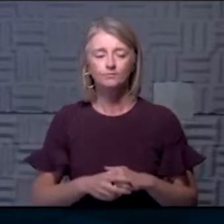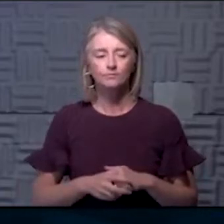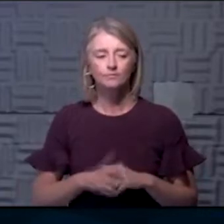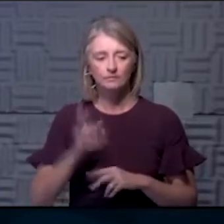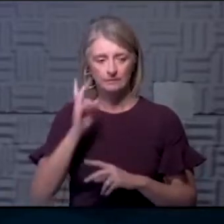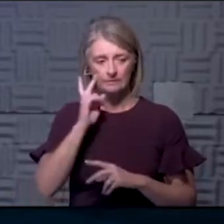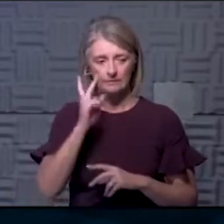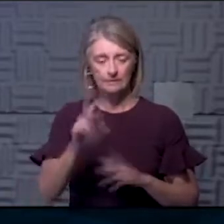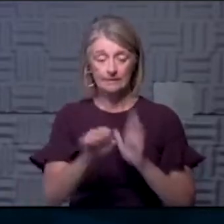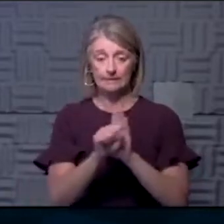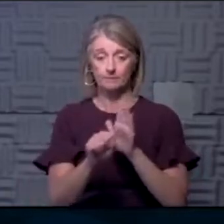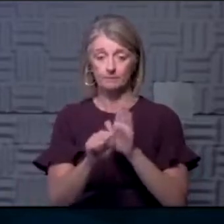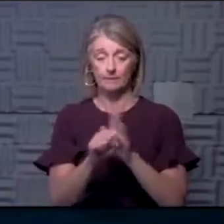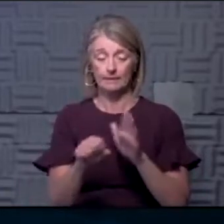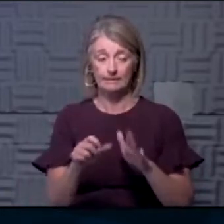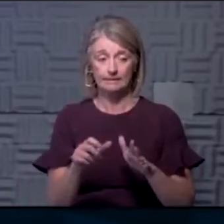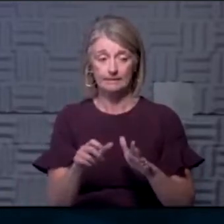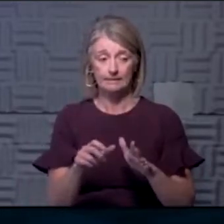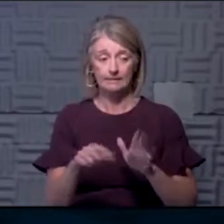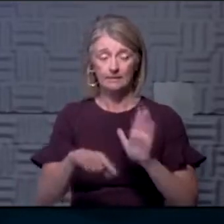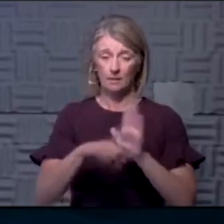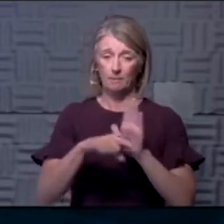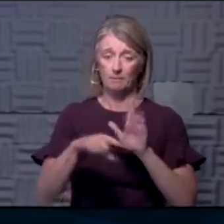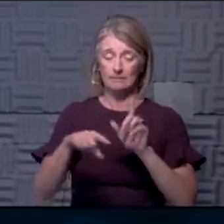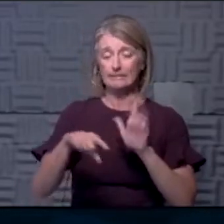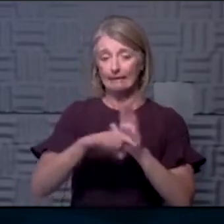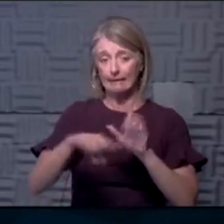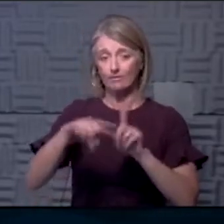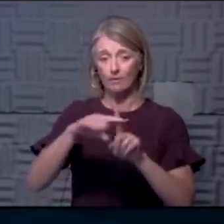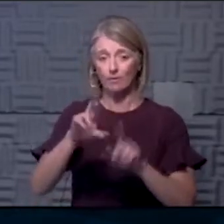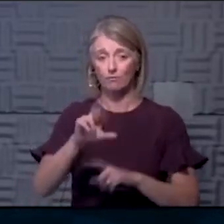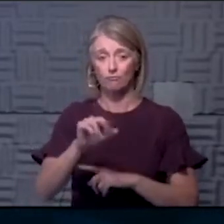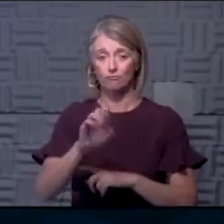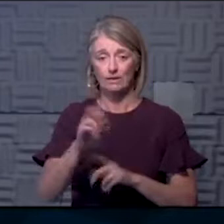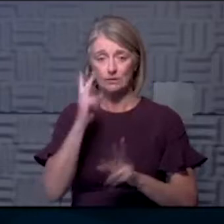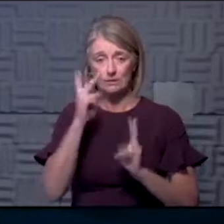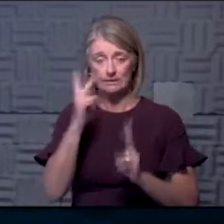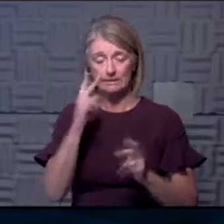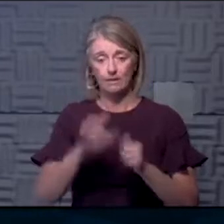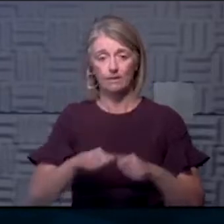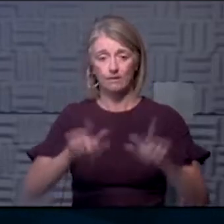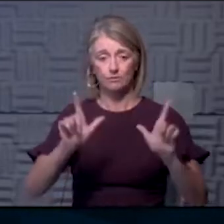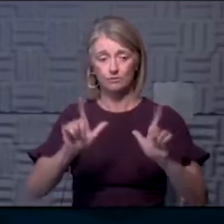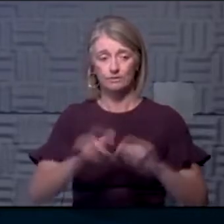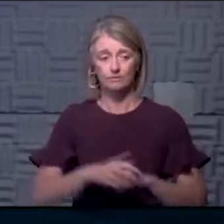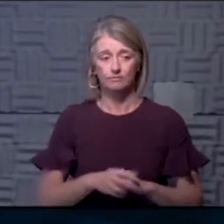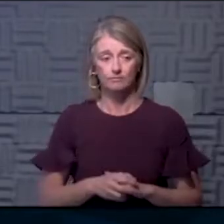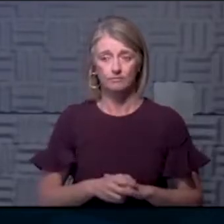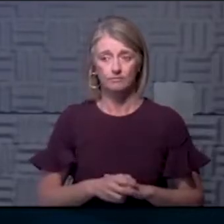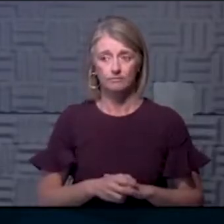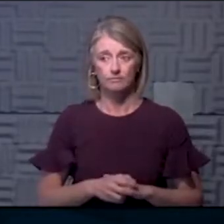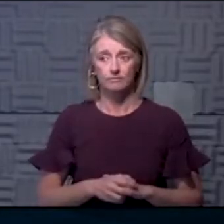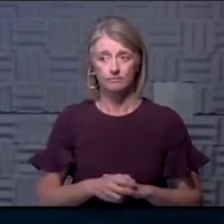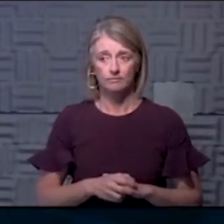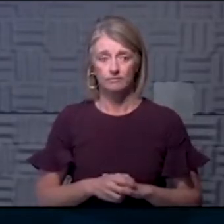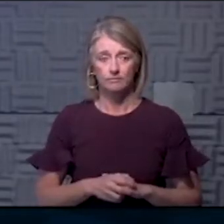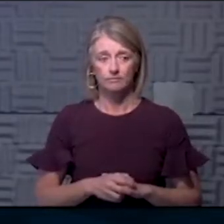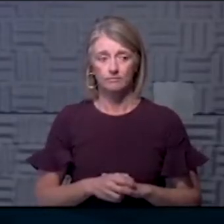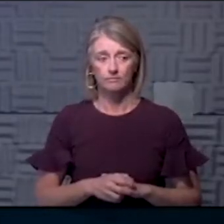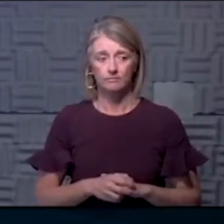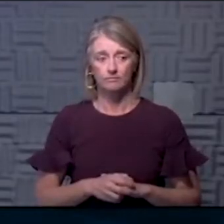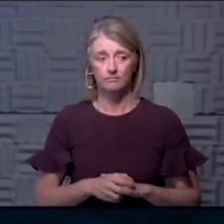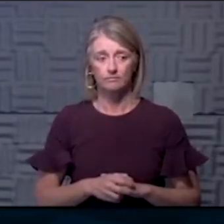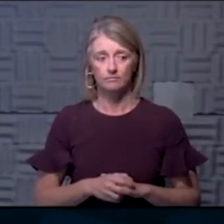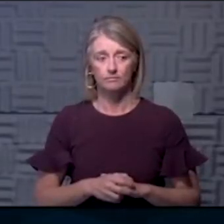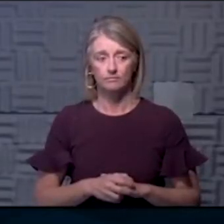here, the symptomatic testing positivity rate anticipated. So it's 6%.